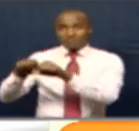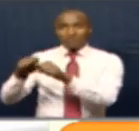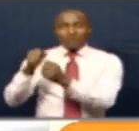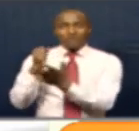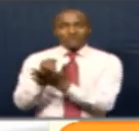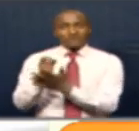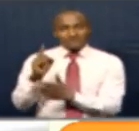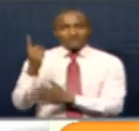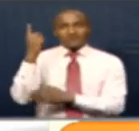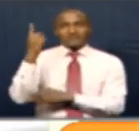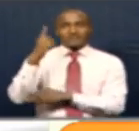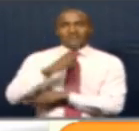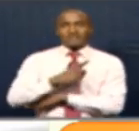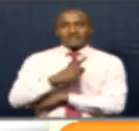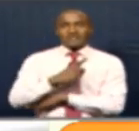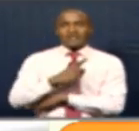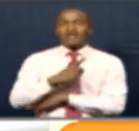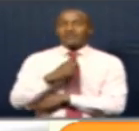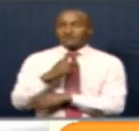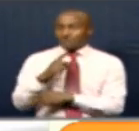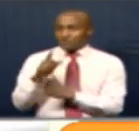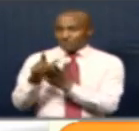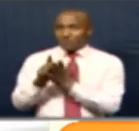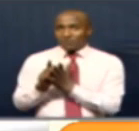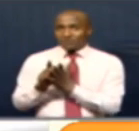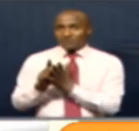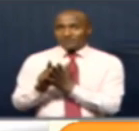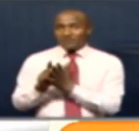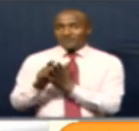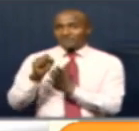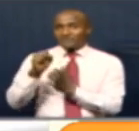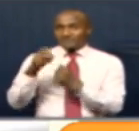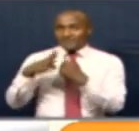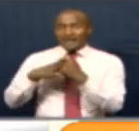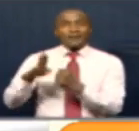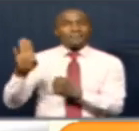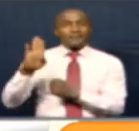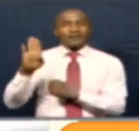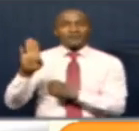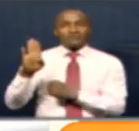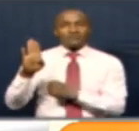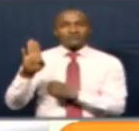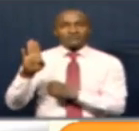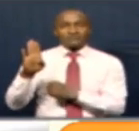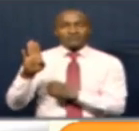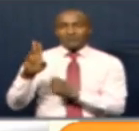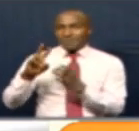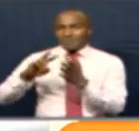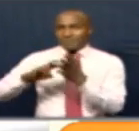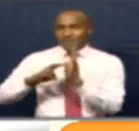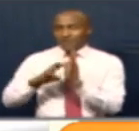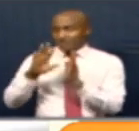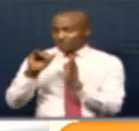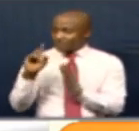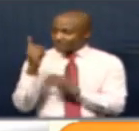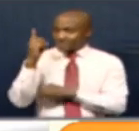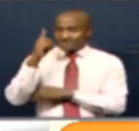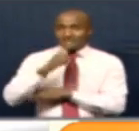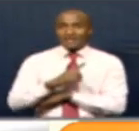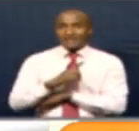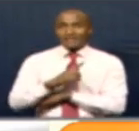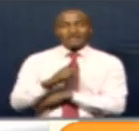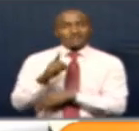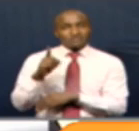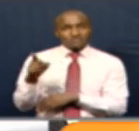one, he inherited a debt of just about 59 billion shillings. That means that from day one, he